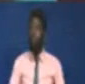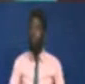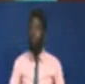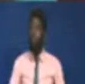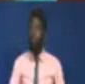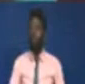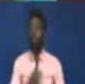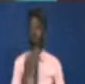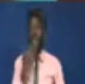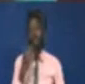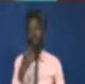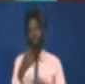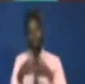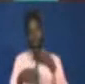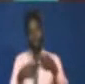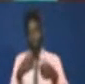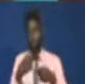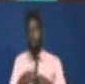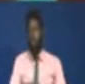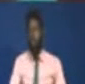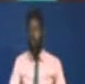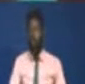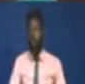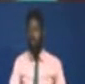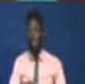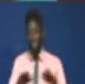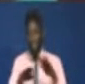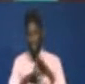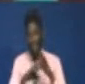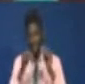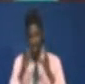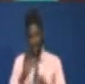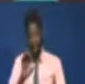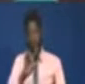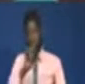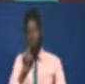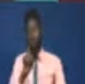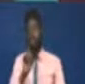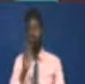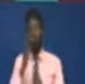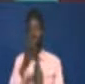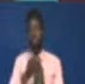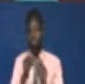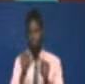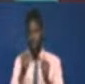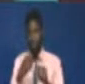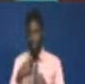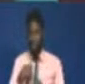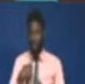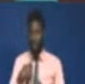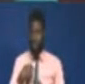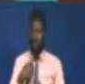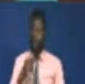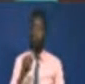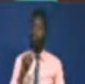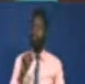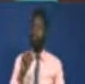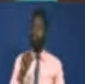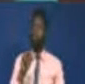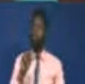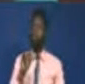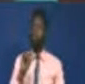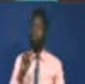you. The deputy speaker's question was just an in the. I've finished and I've done what the boy Chungwas.